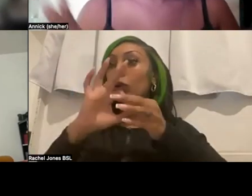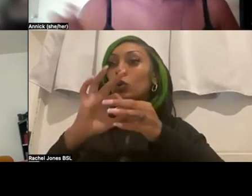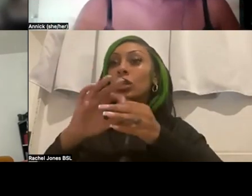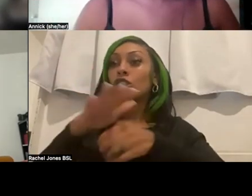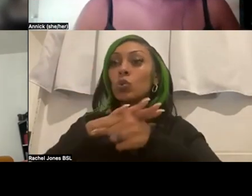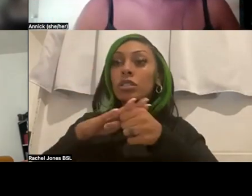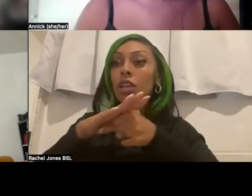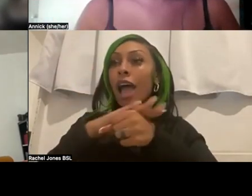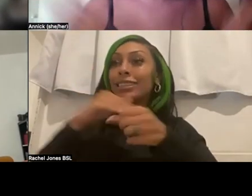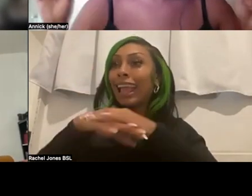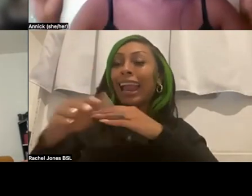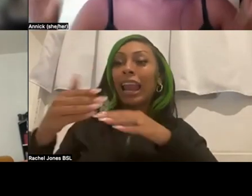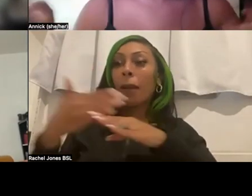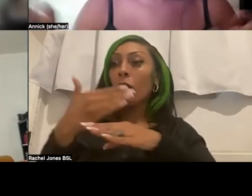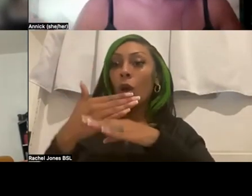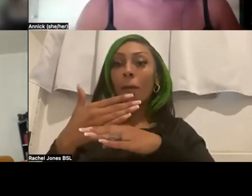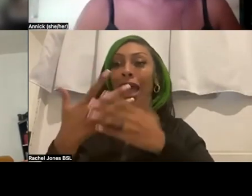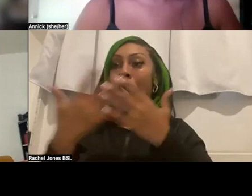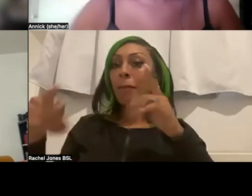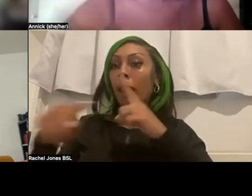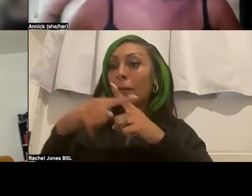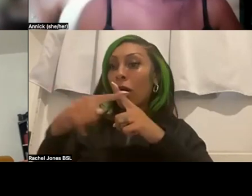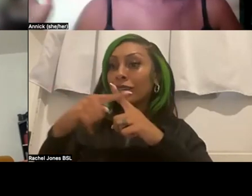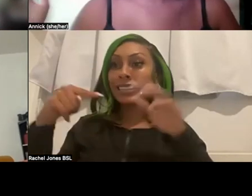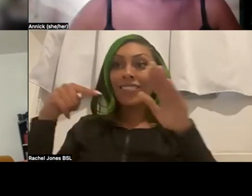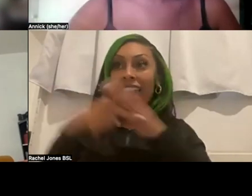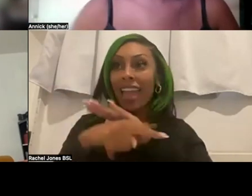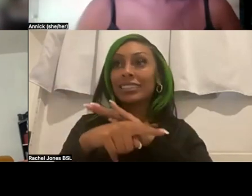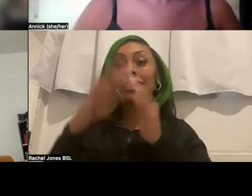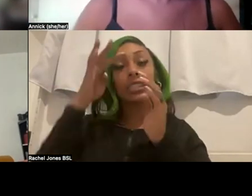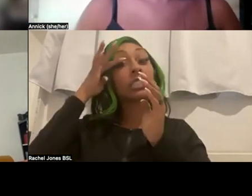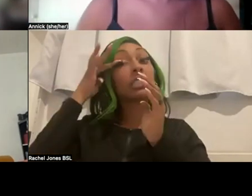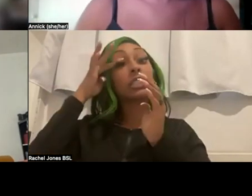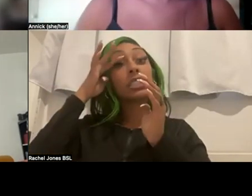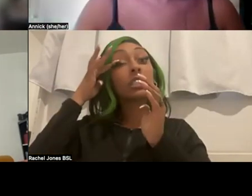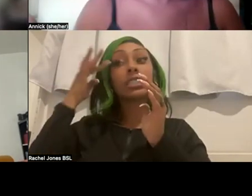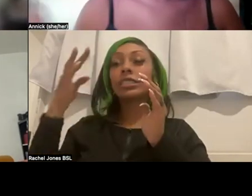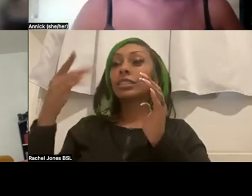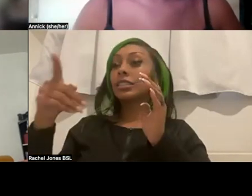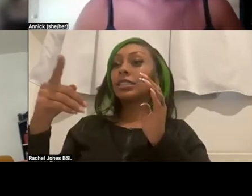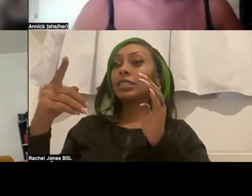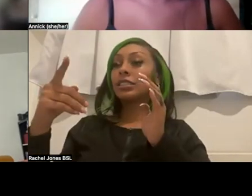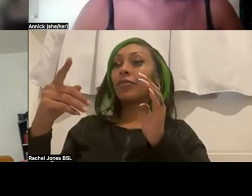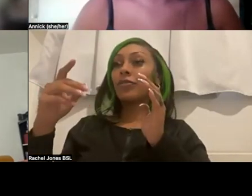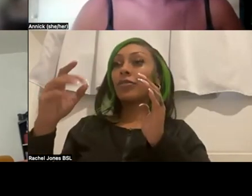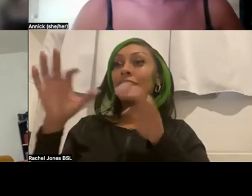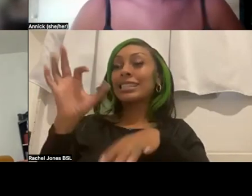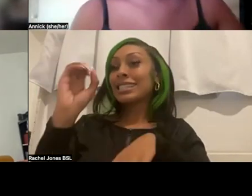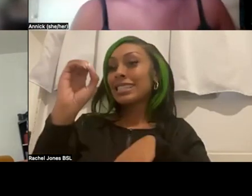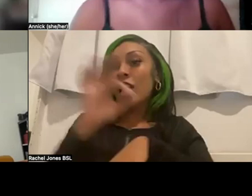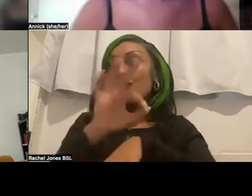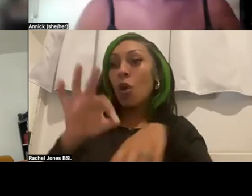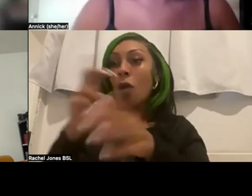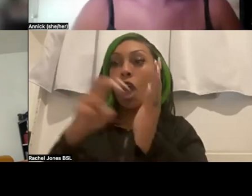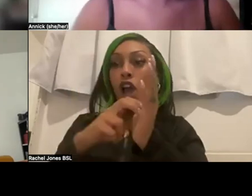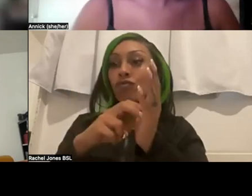in employment? How many is a positive exit? And a positive exit can mean anything from they have a 2-week, 0-hour contract somewhere to